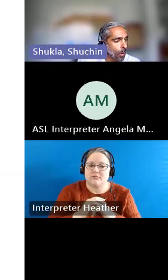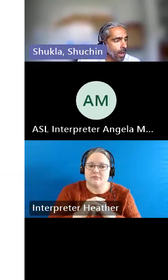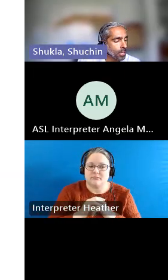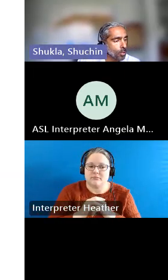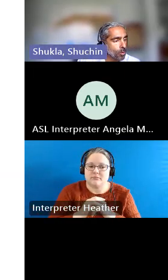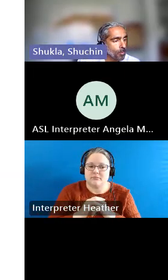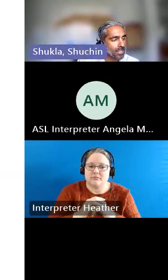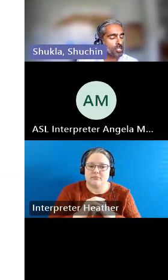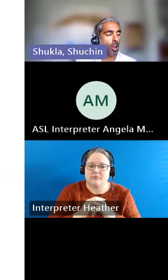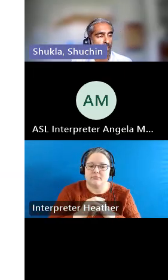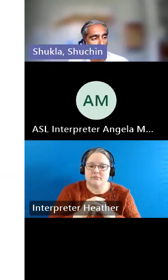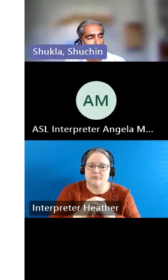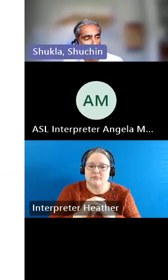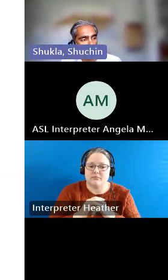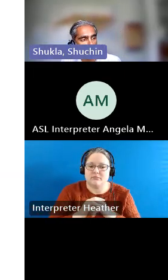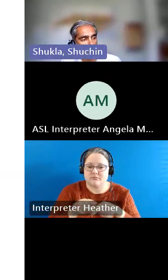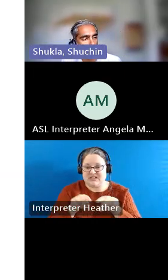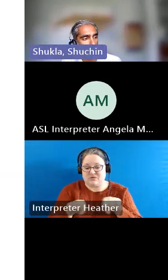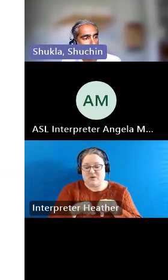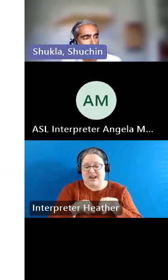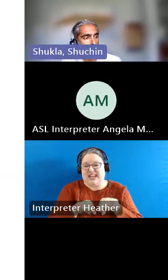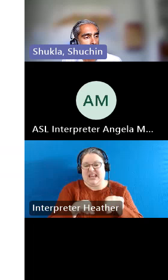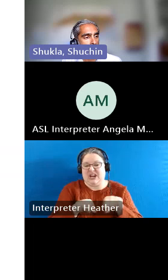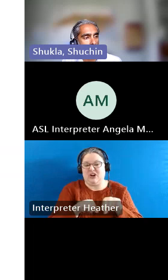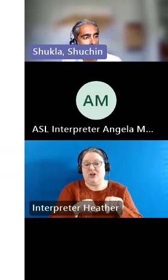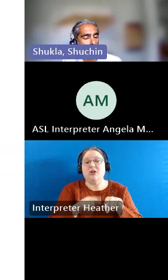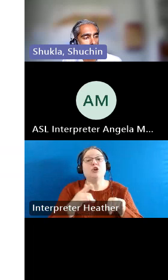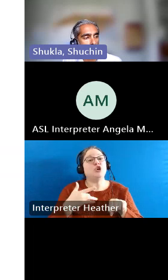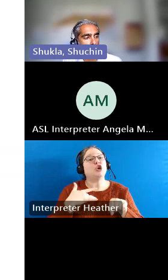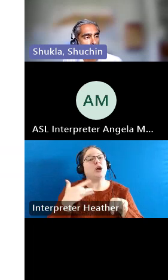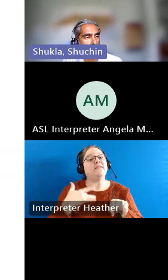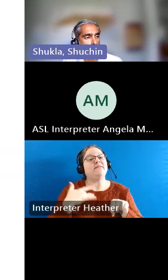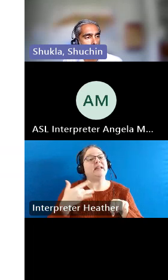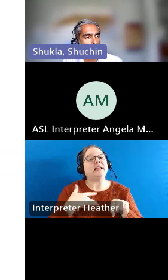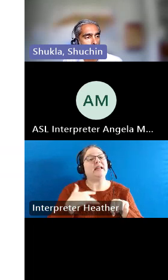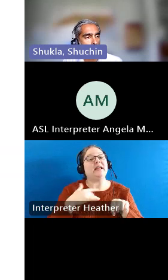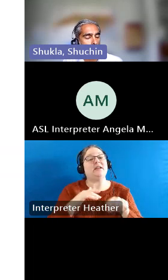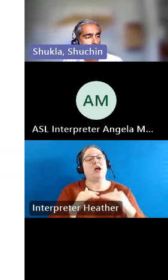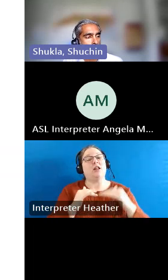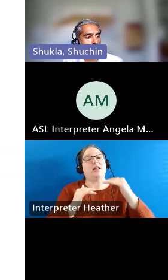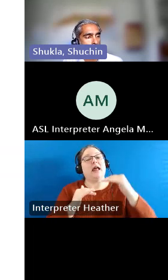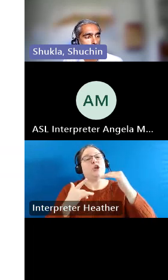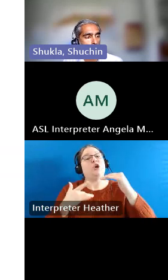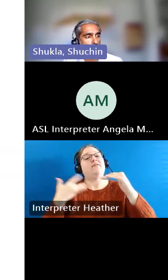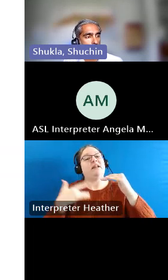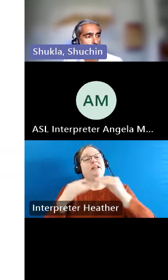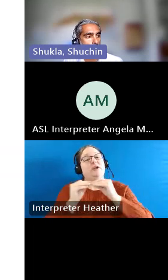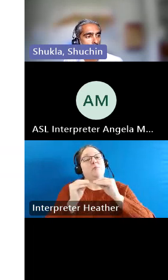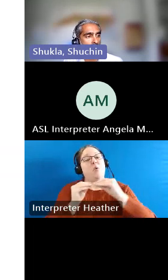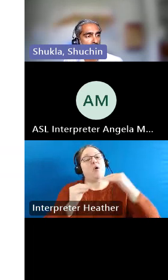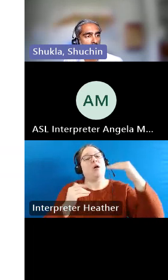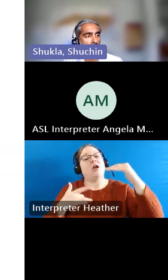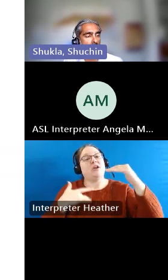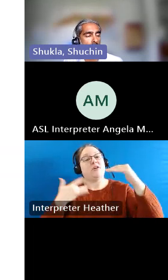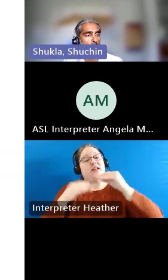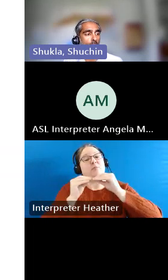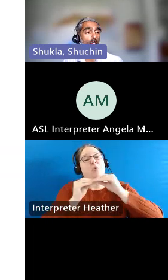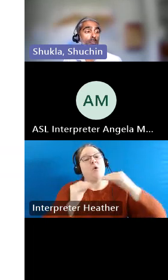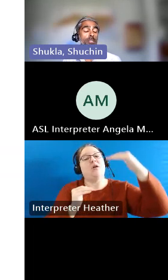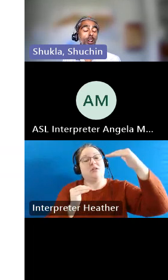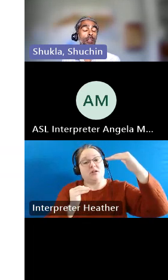is the line where you might start feeling the effect a little bit. This is the line where you're feeling a little bit more. This is the line where you're feeling it more. This is